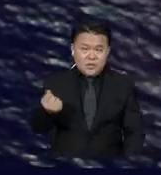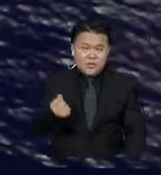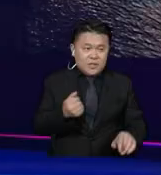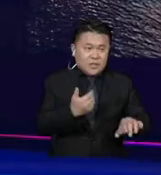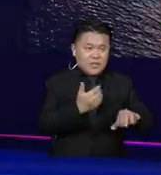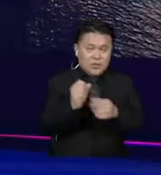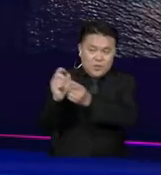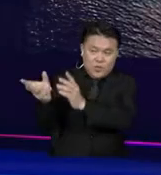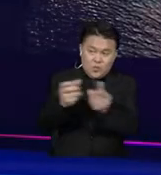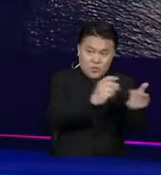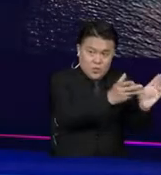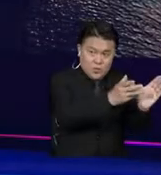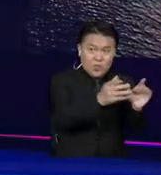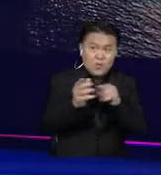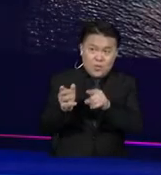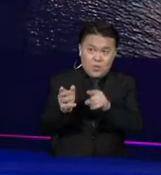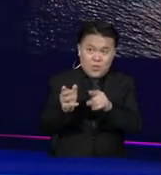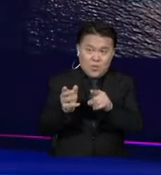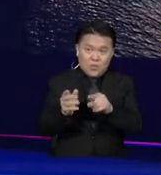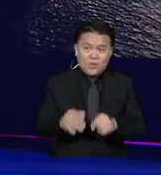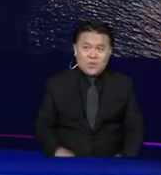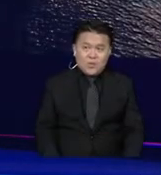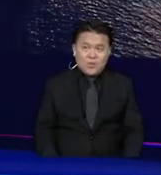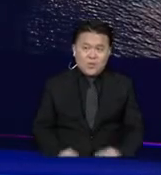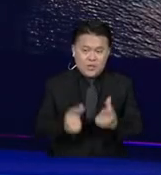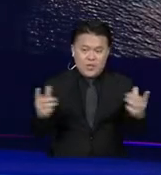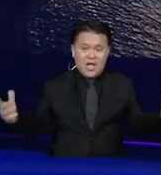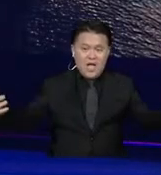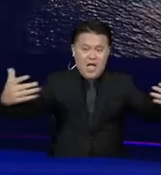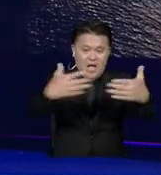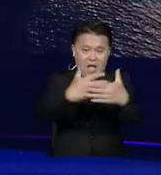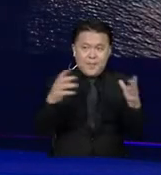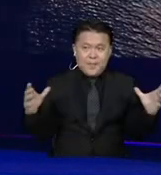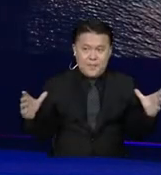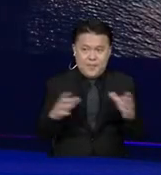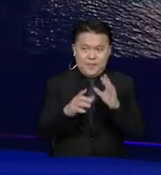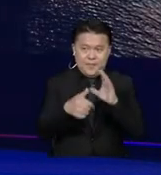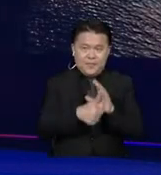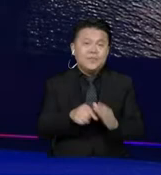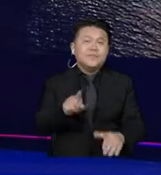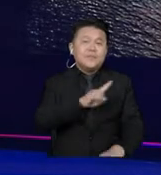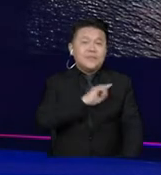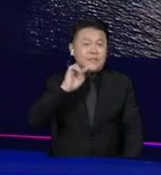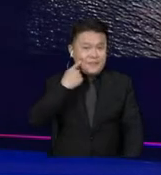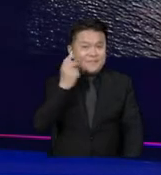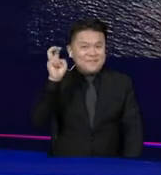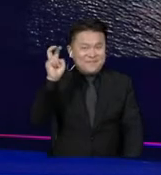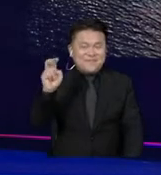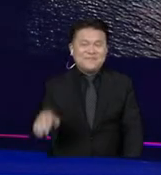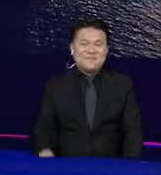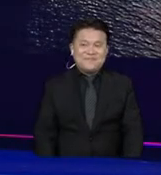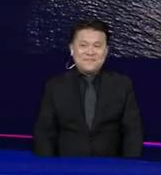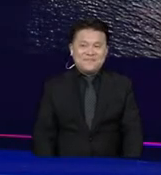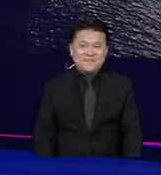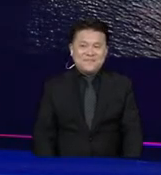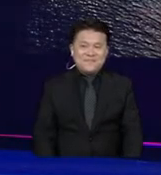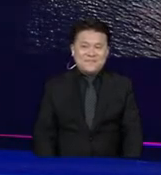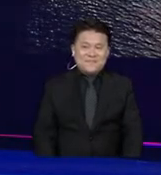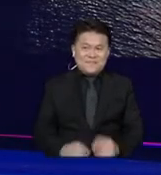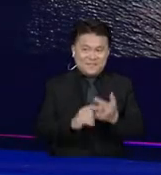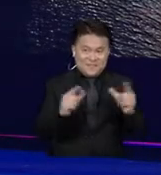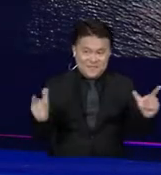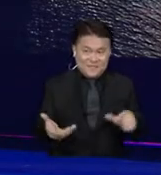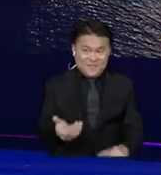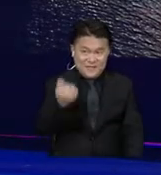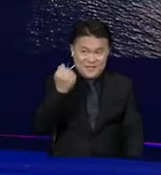flowers, when we put them together, they are at their greatest beauty. Their differences unite, they reach